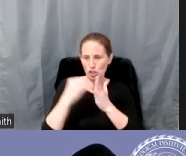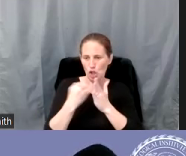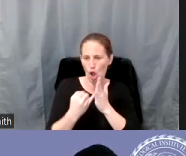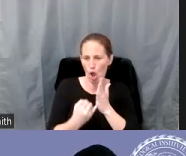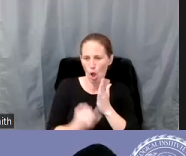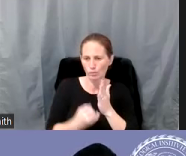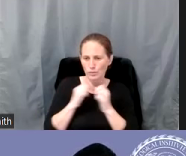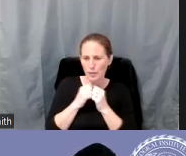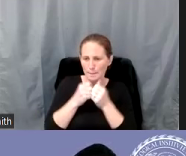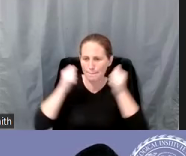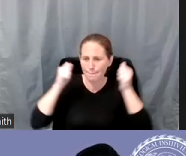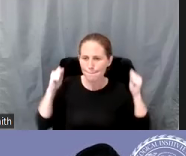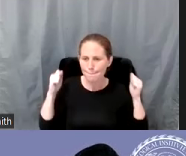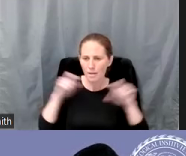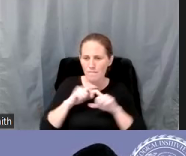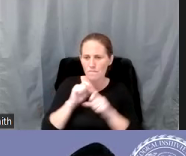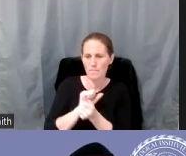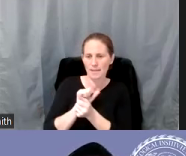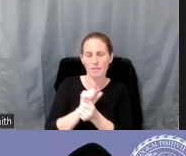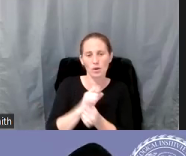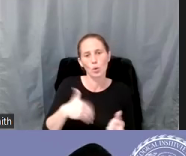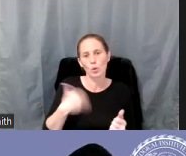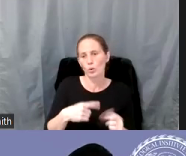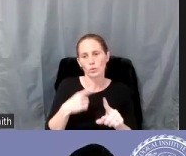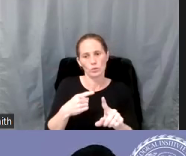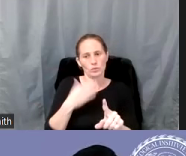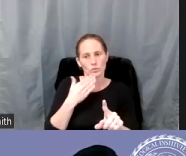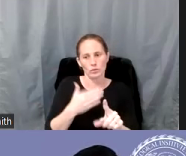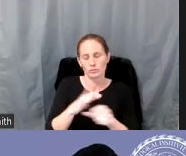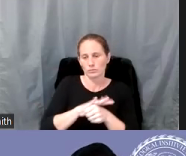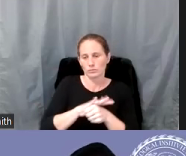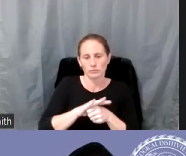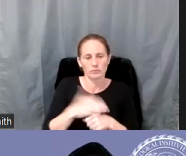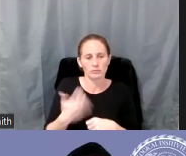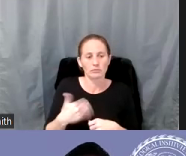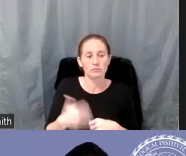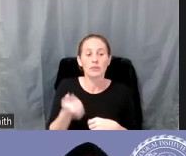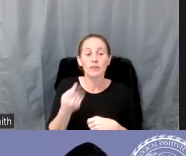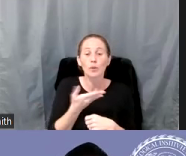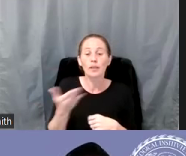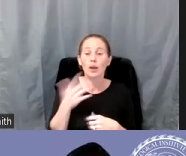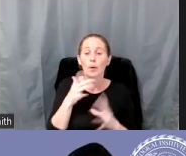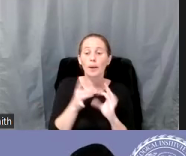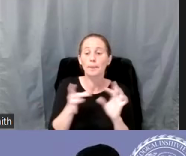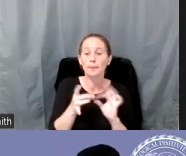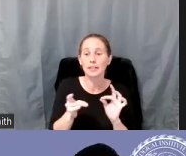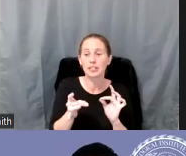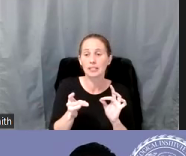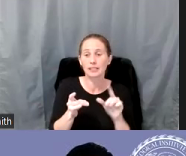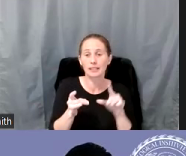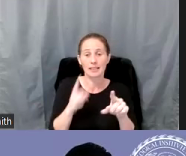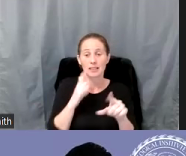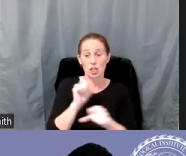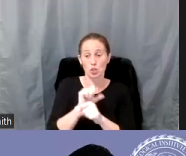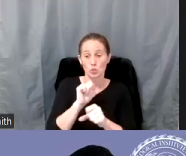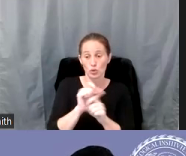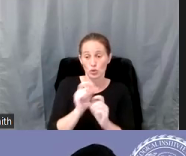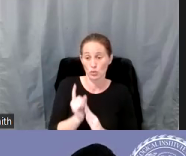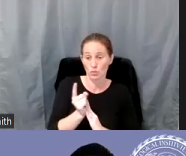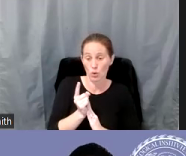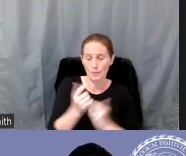breaking out from the confines of instruments. It's a really, really poignant site. A couple of other things I just want to mention very briefly. This work is at the moment,